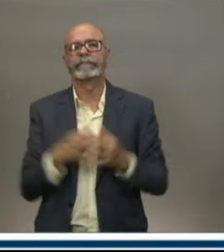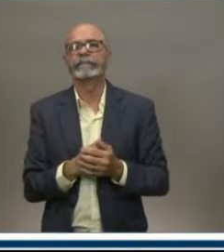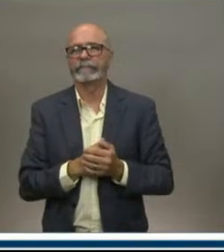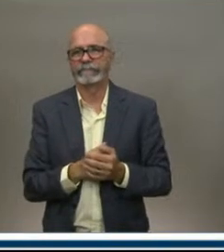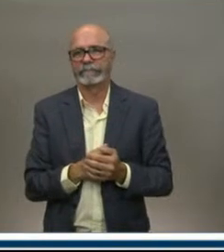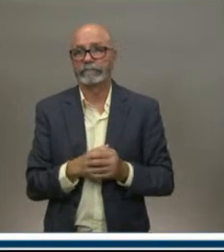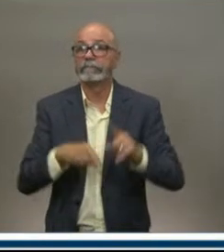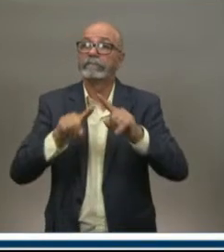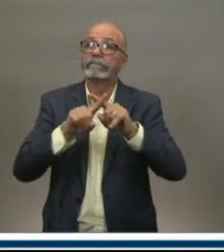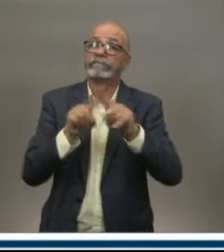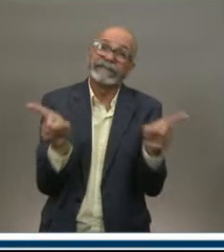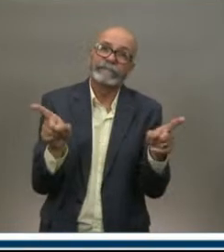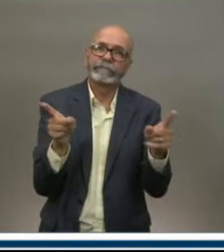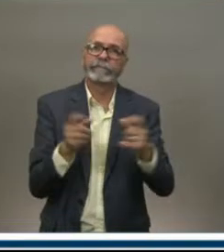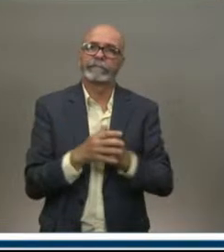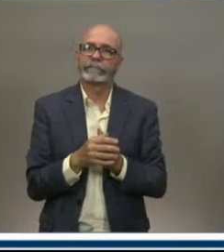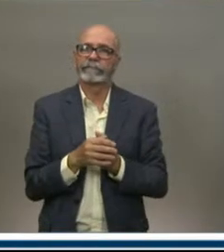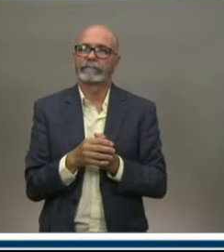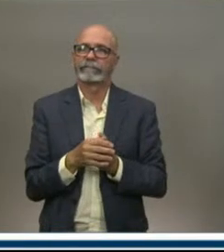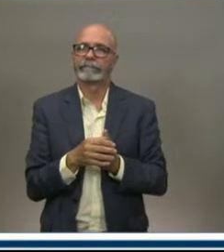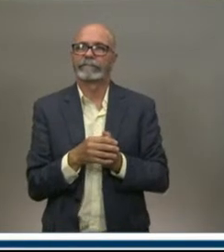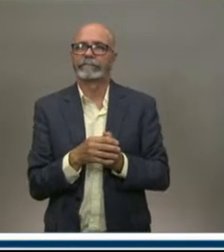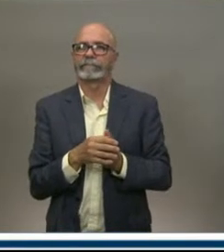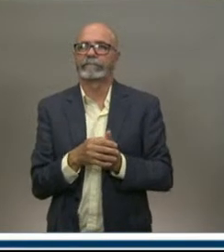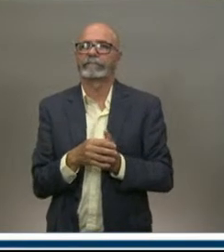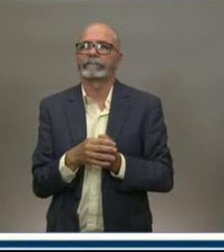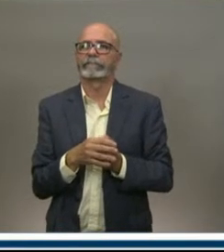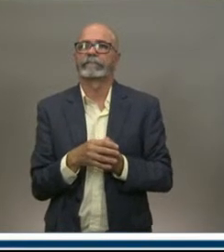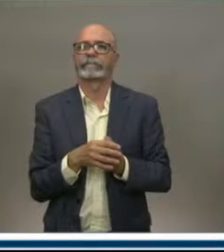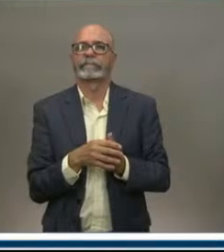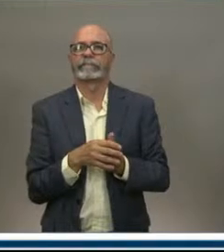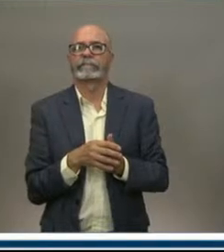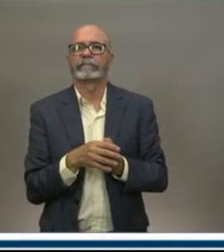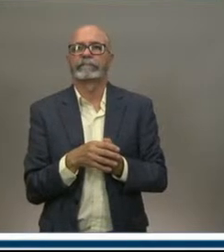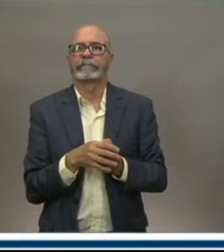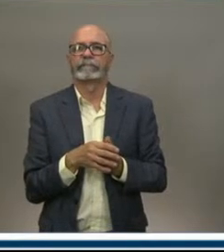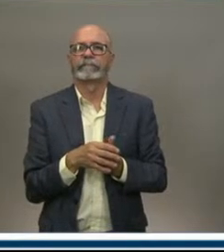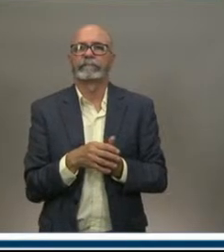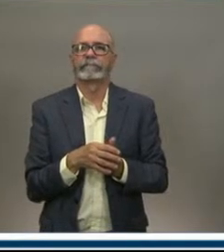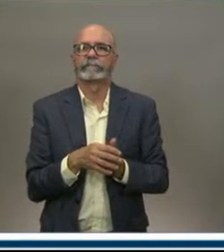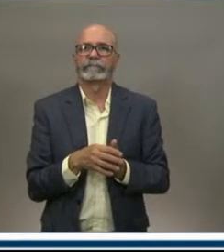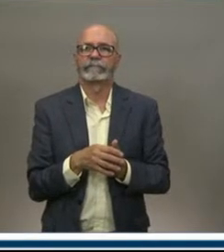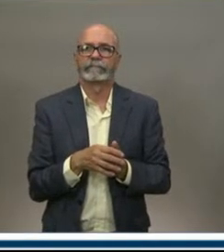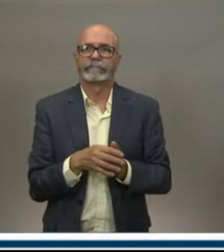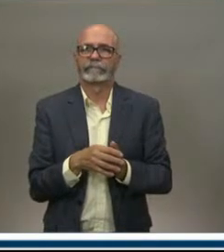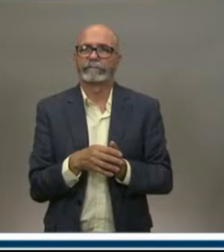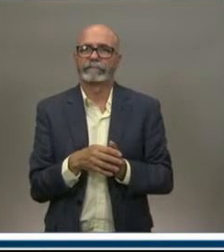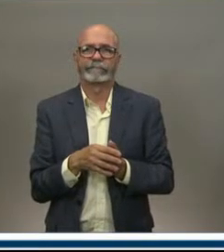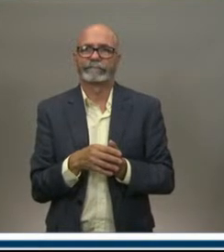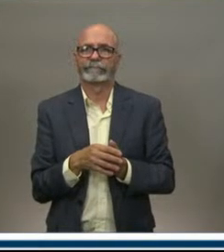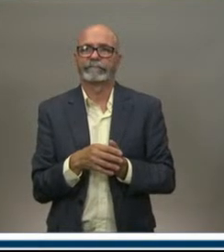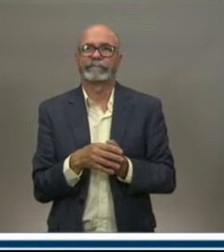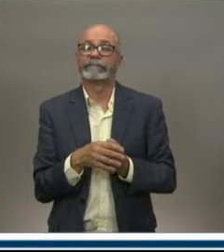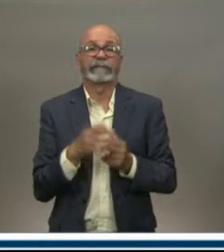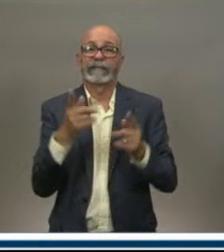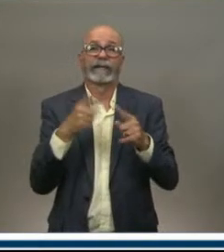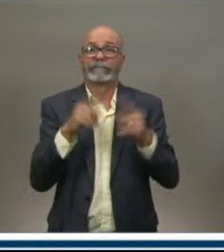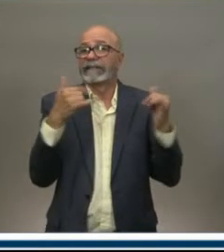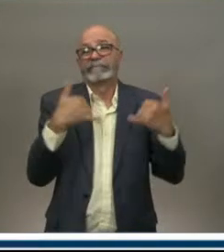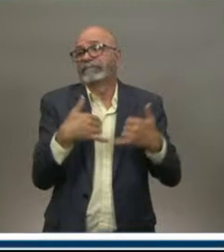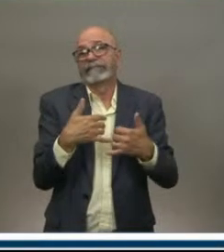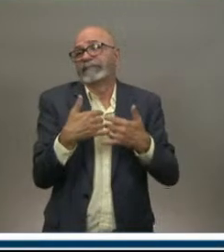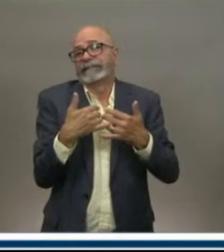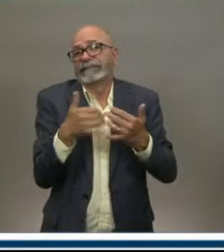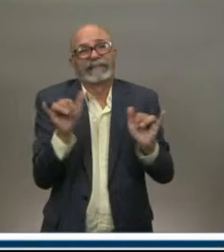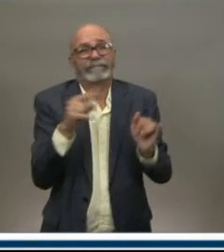components existed throughout our long-term care sector facilities and continue to do so.